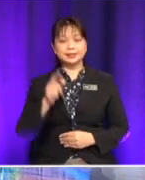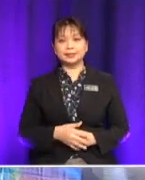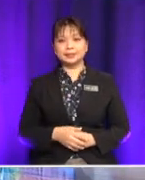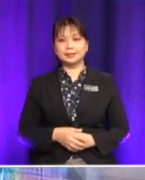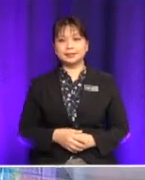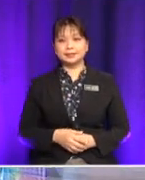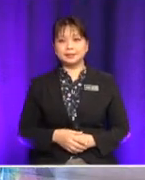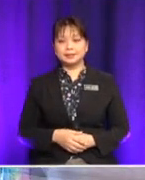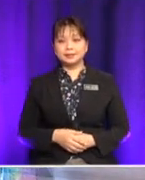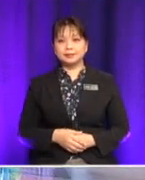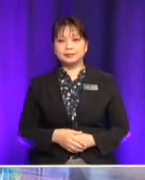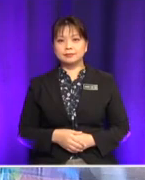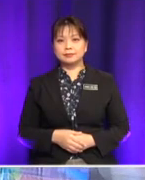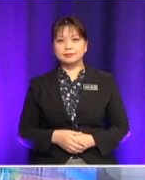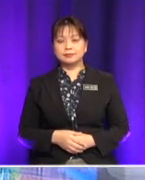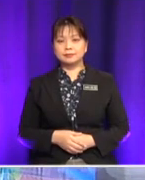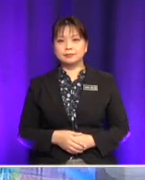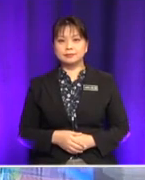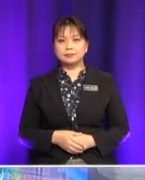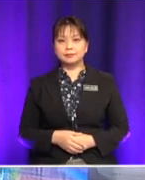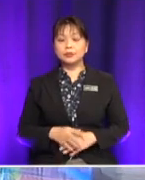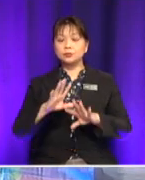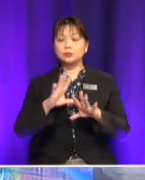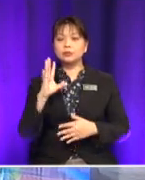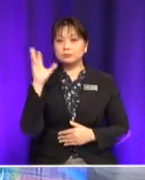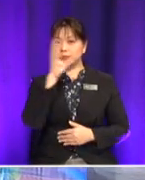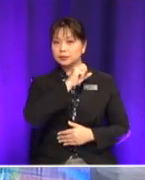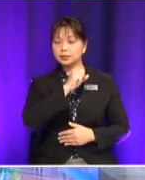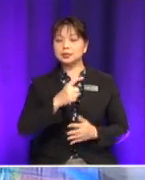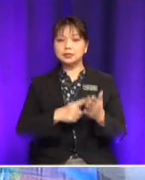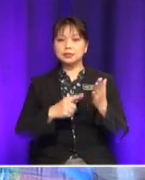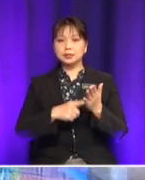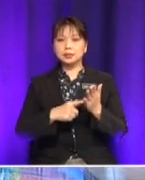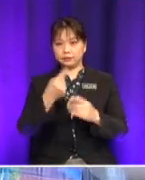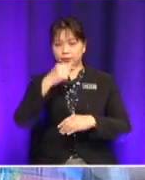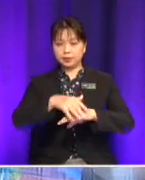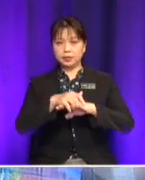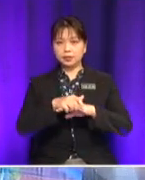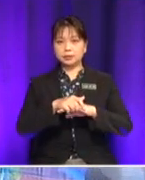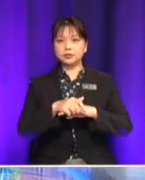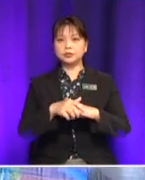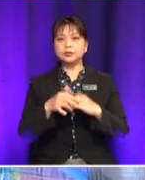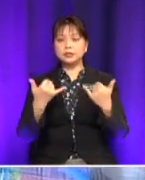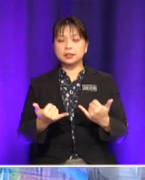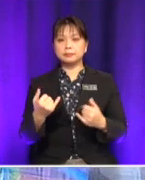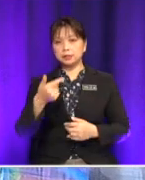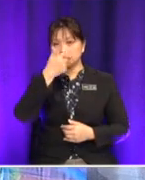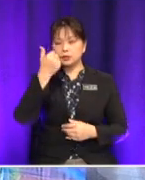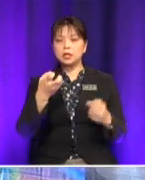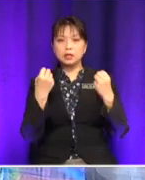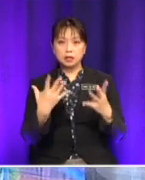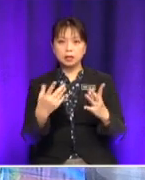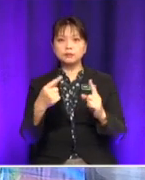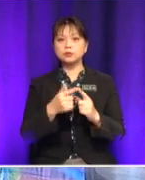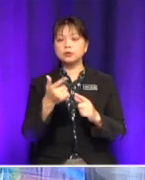For this class, you should not miss a thing for our English lesson today because there's a lot to share. But I'll leave